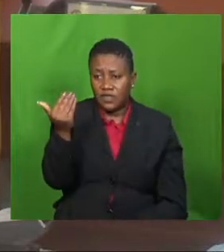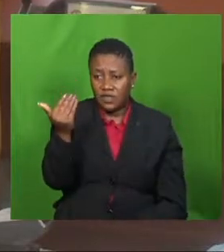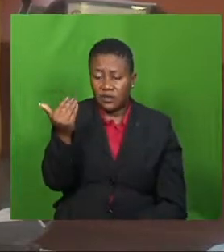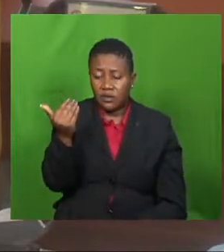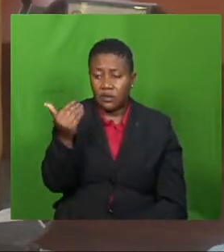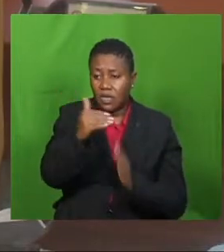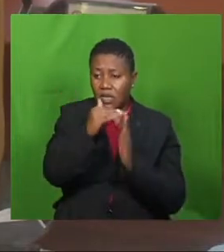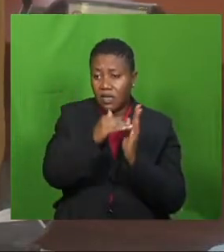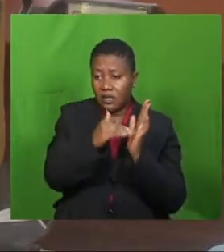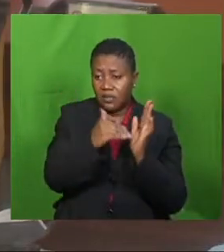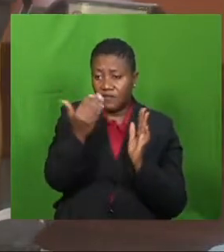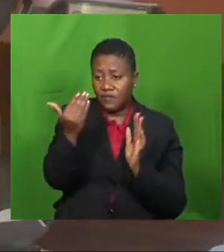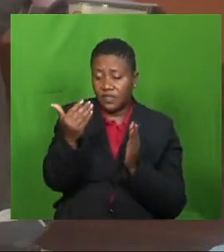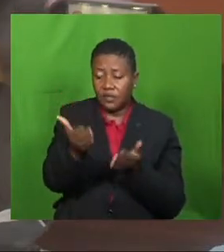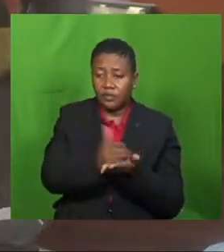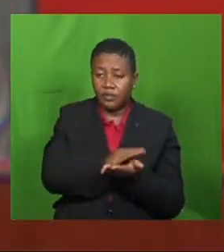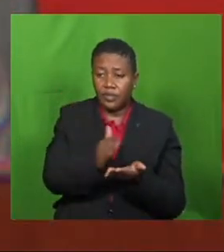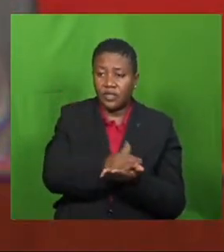Sorry.